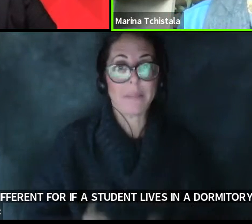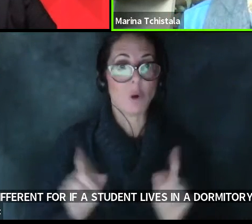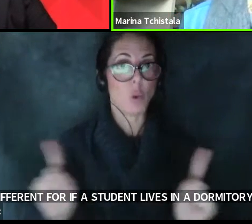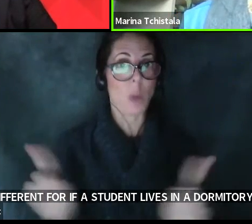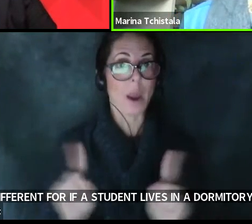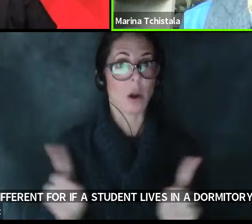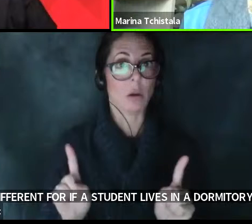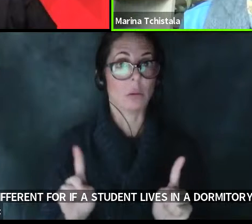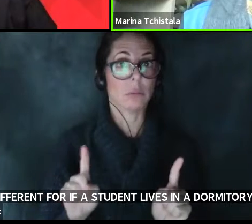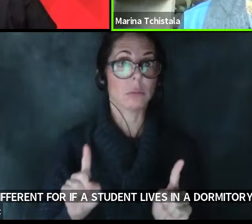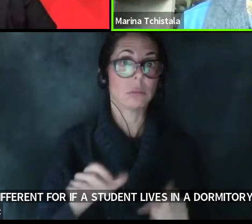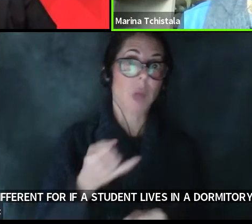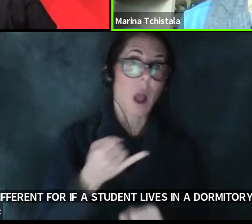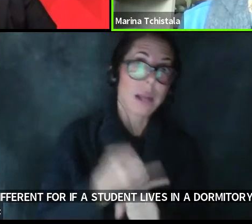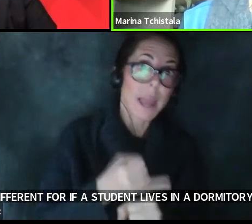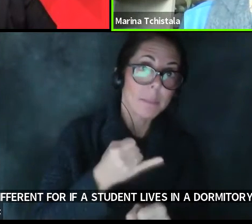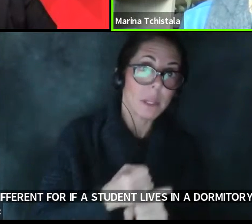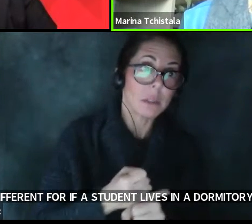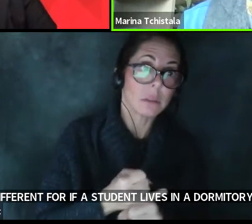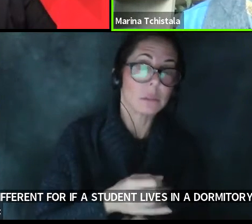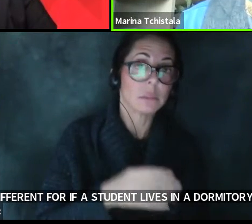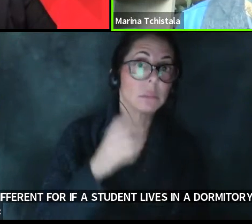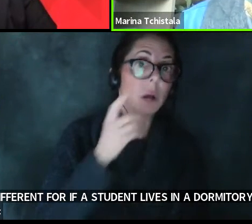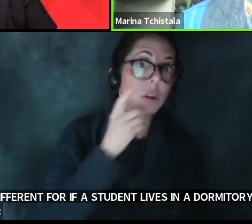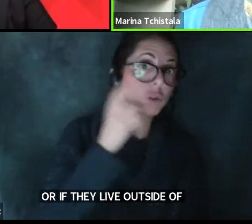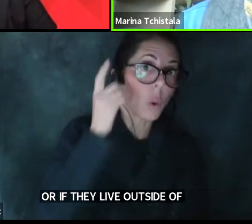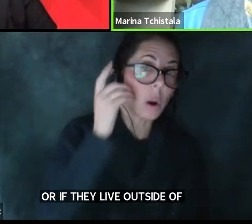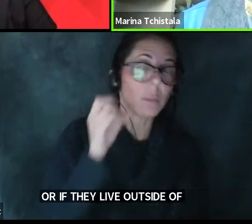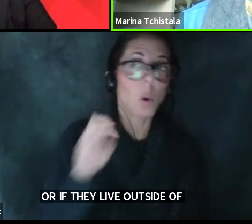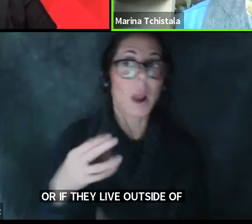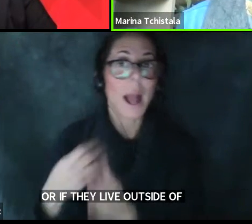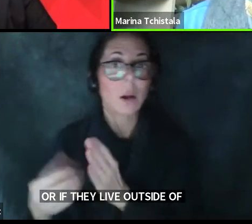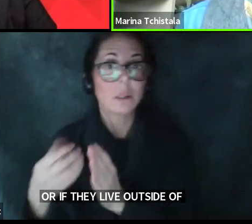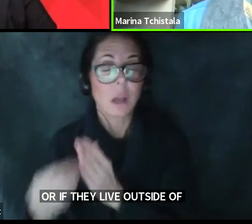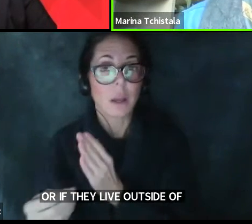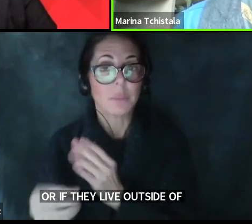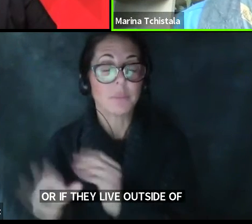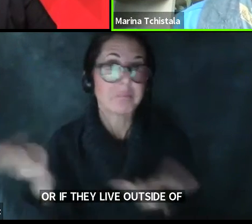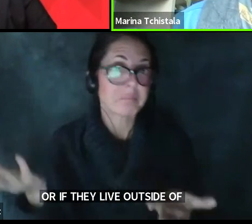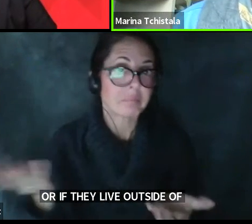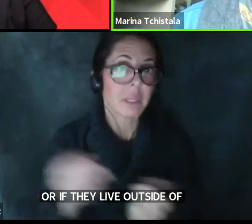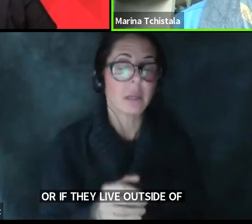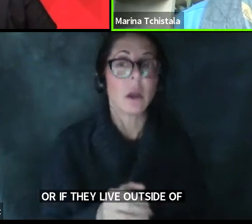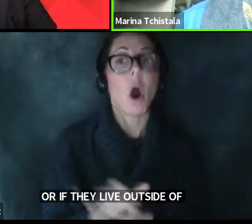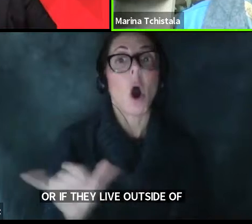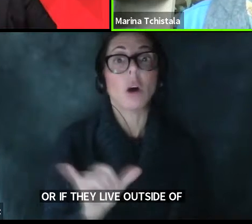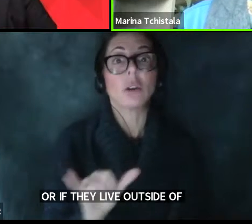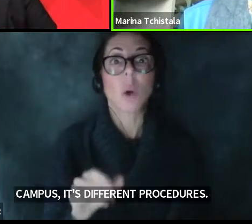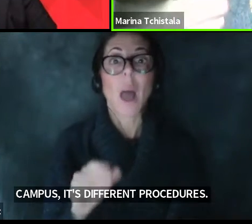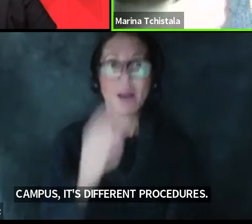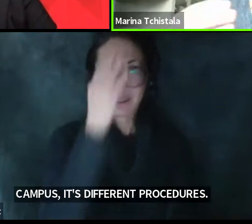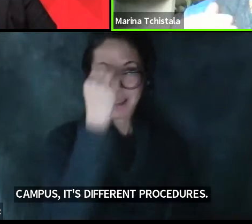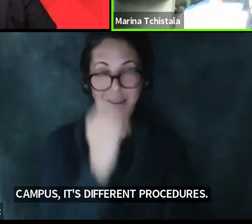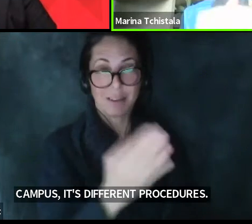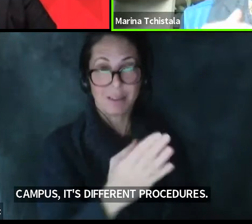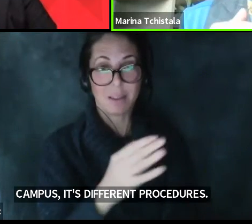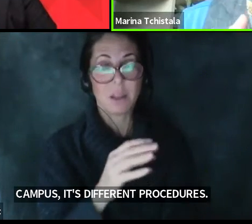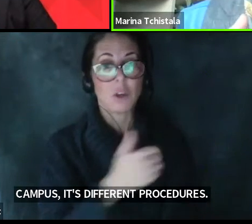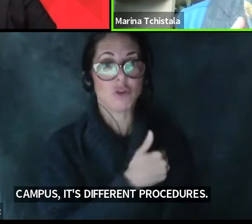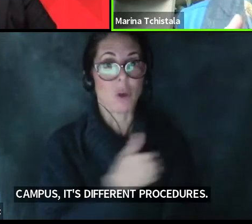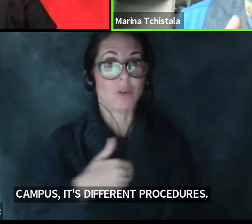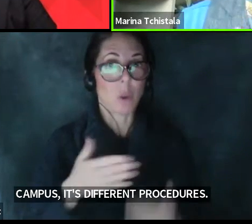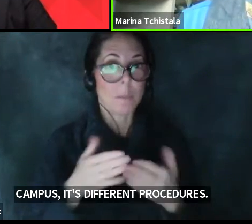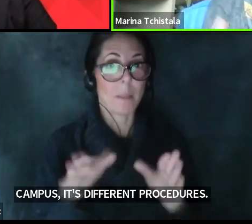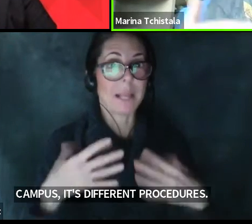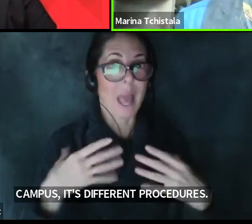procedures. When notifying, they also should notify us if it's a high risk context. That's kind of questions they need